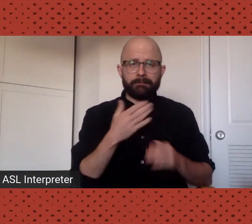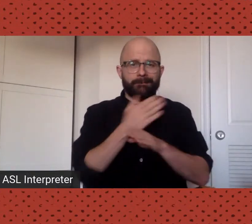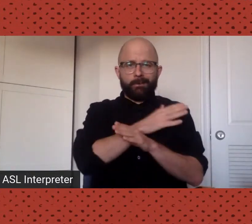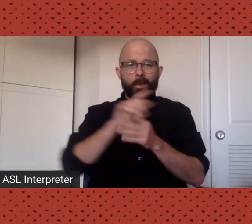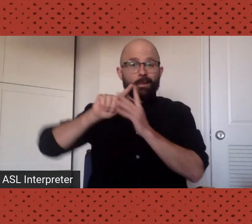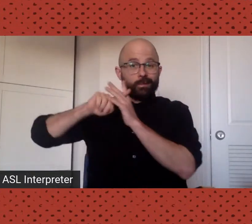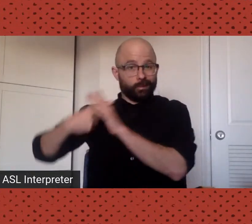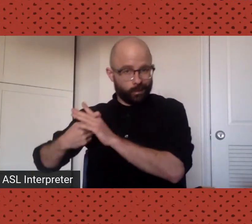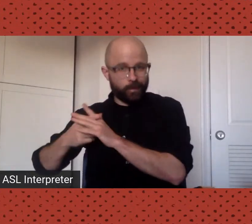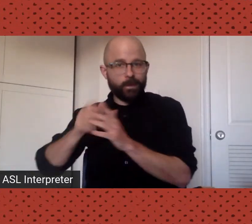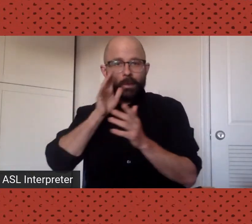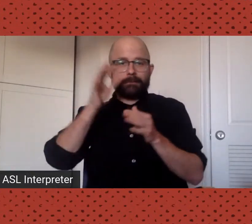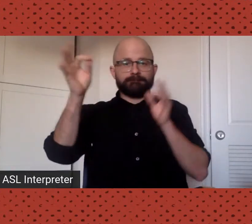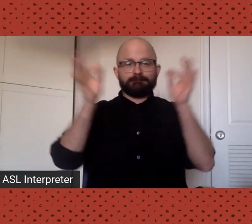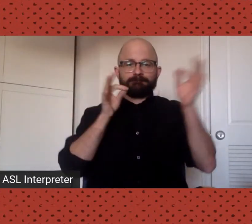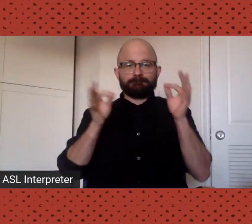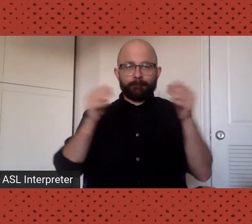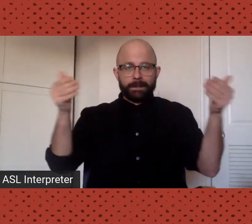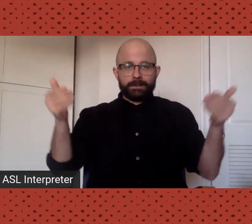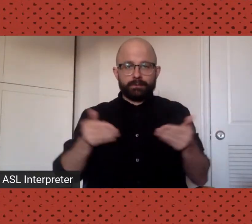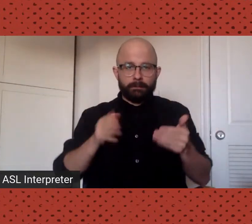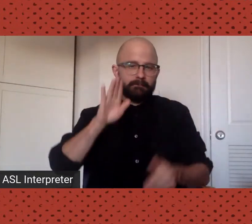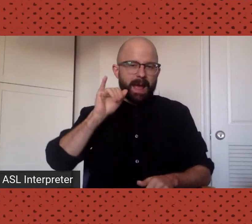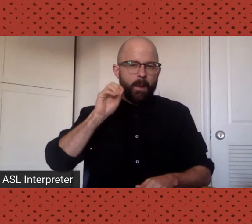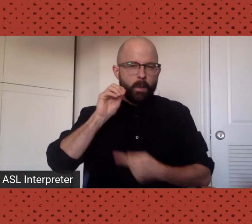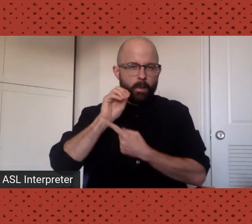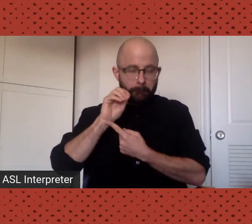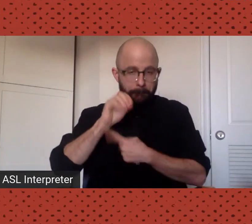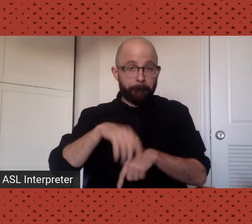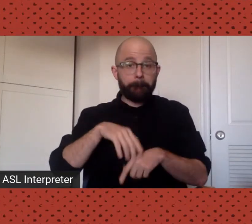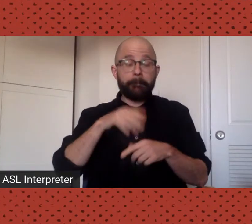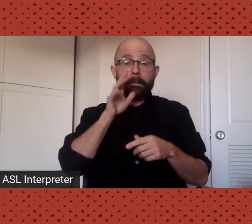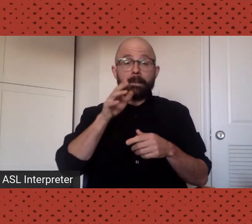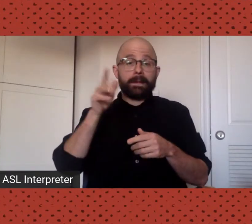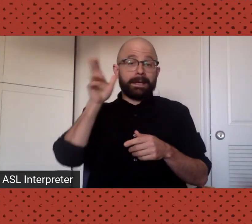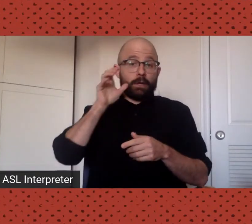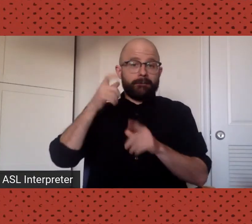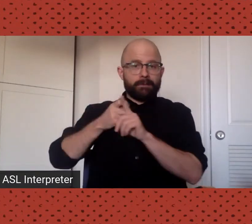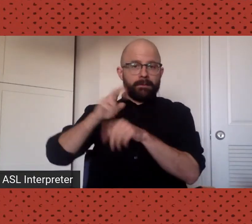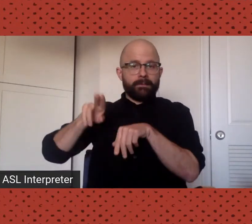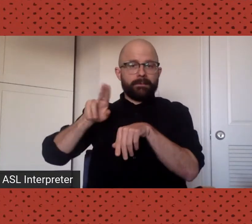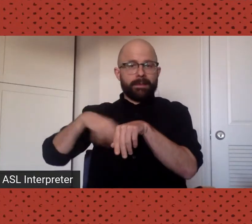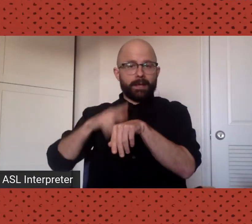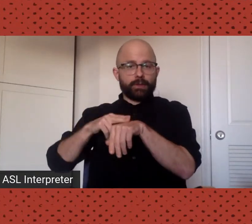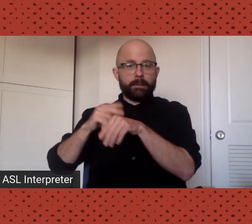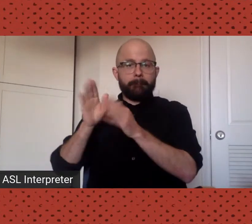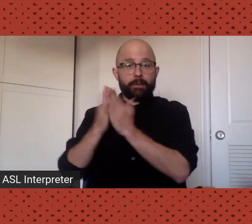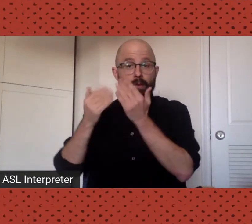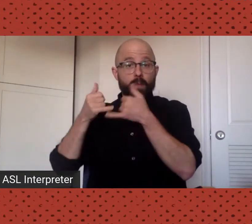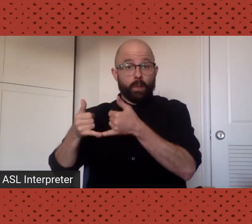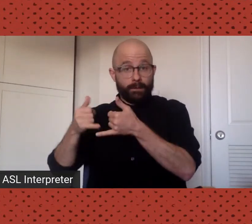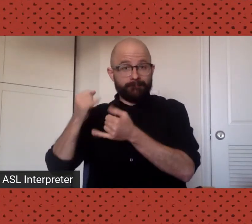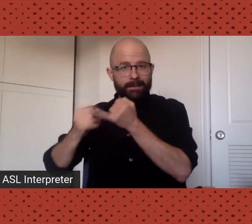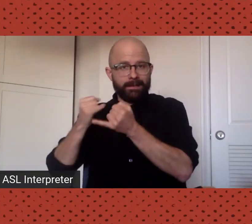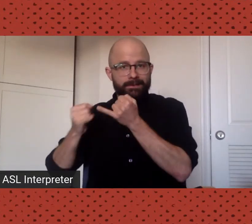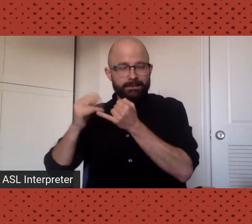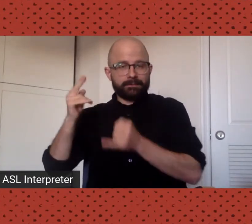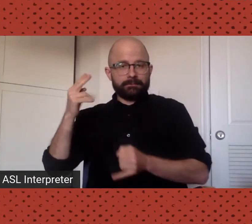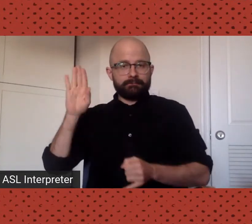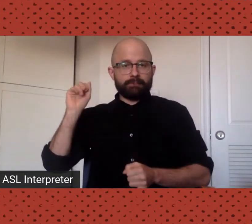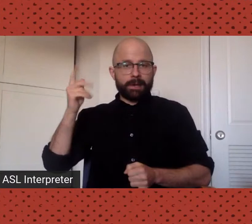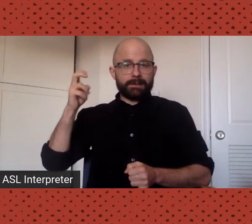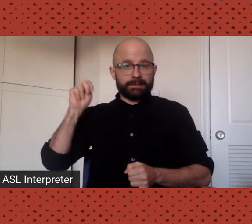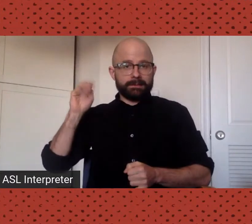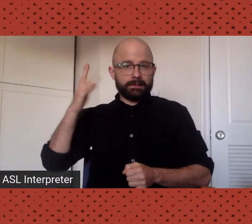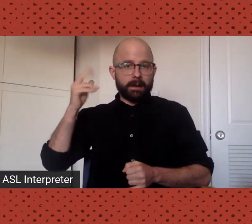biographical introduction. Tonight, we're going to be hearing from National Book Award finalist Brandon Hobson, who will discuss representations of Native American